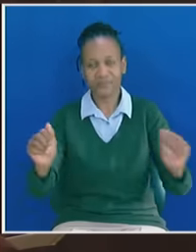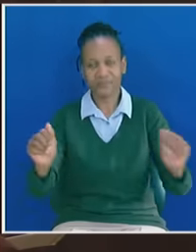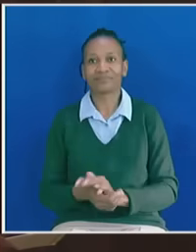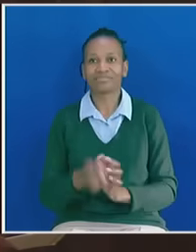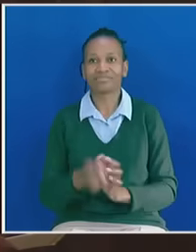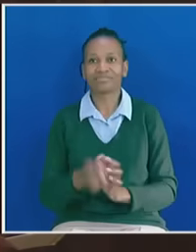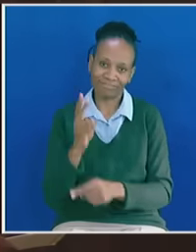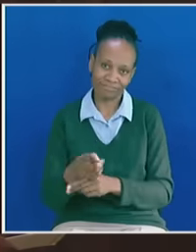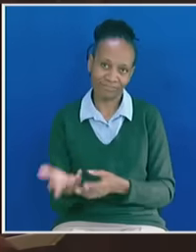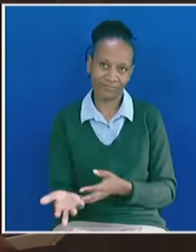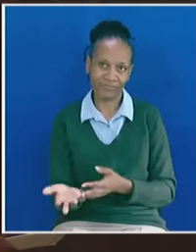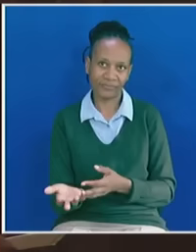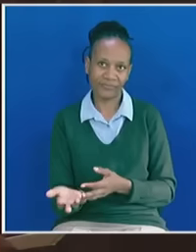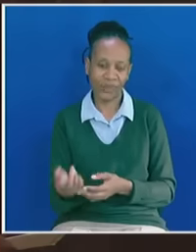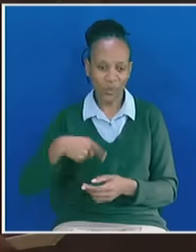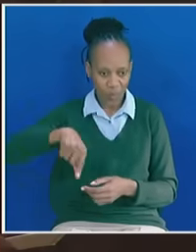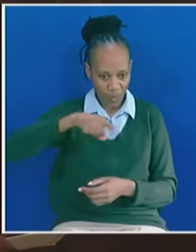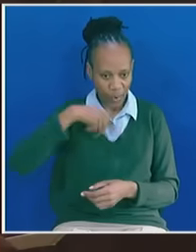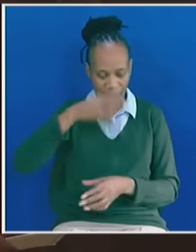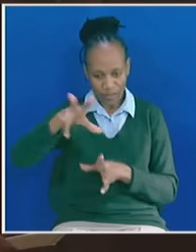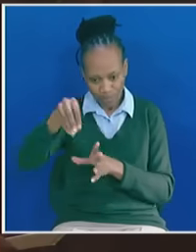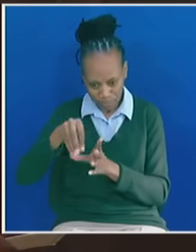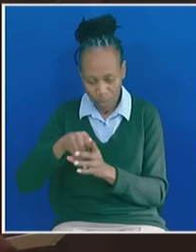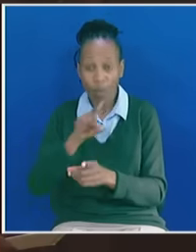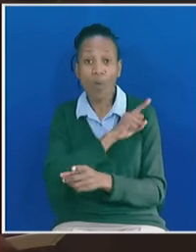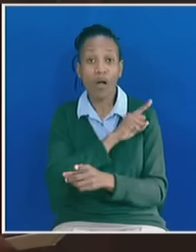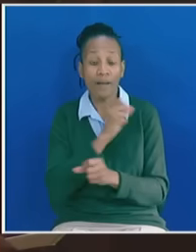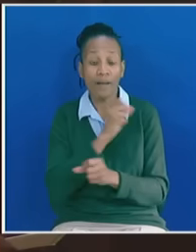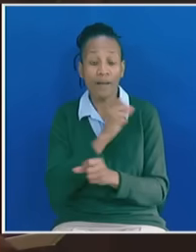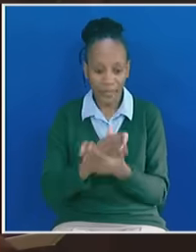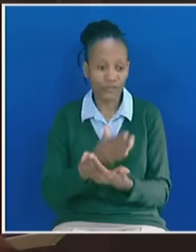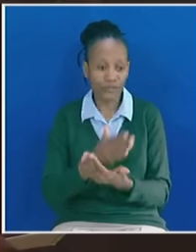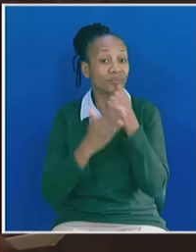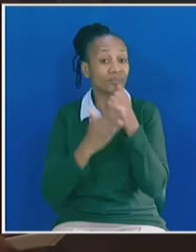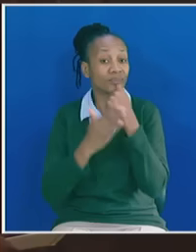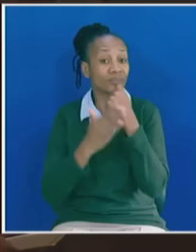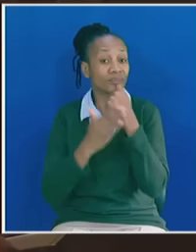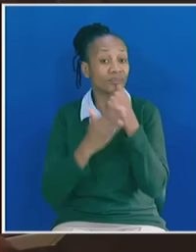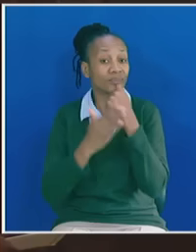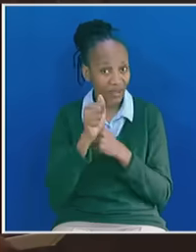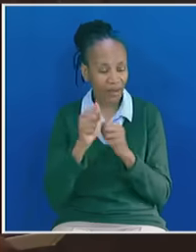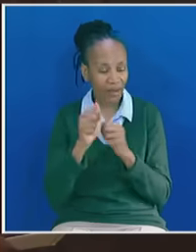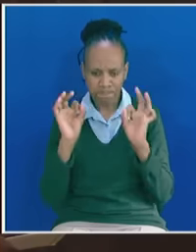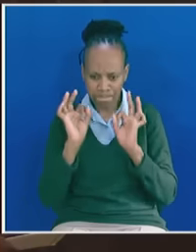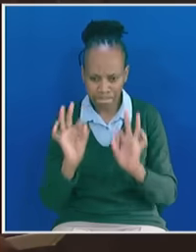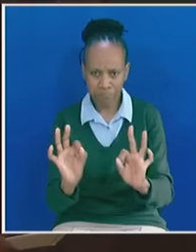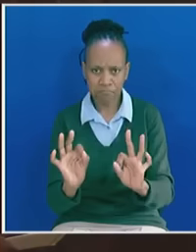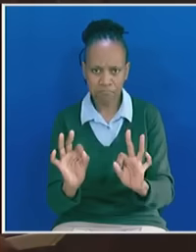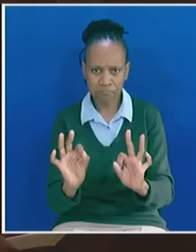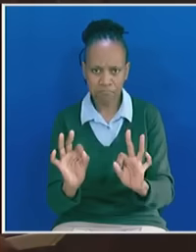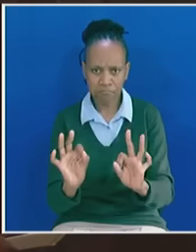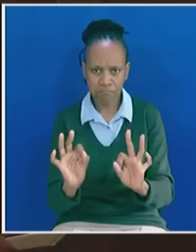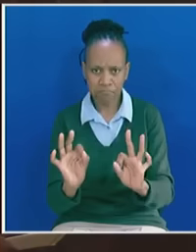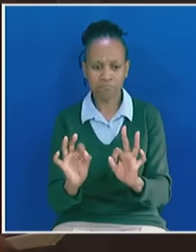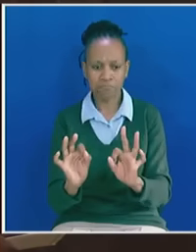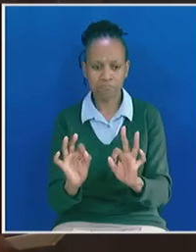Once again, let's be part of securing our country in terms of sovereignty, in terms of territorial